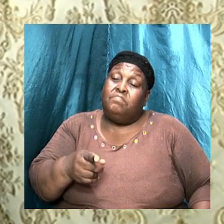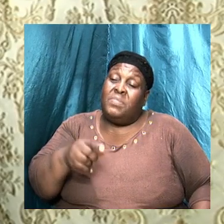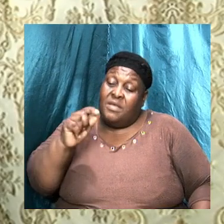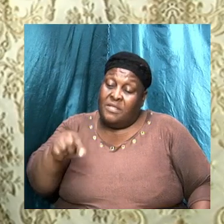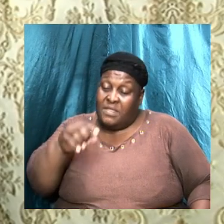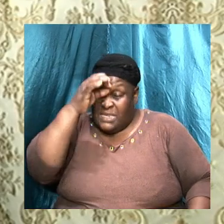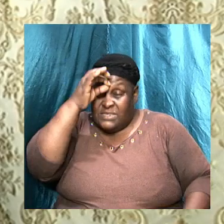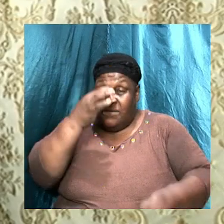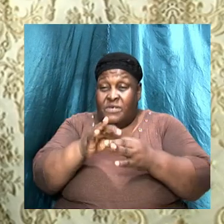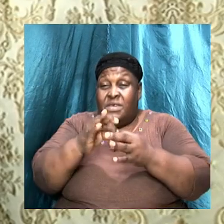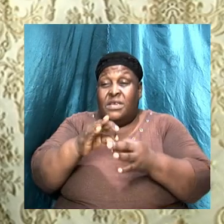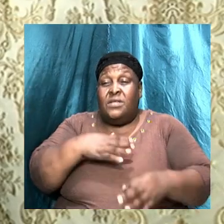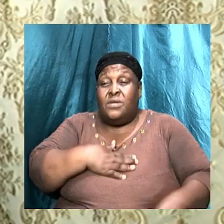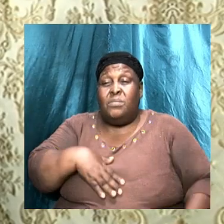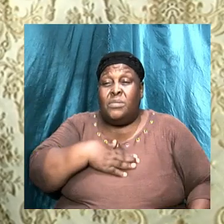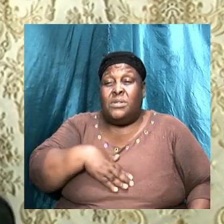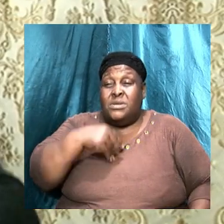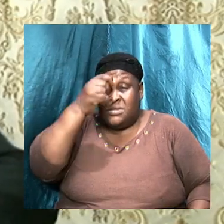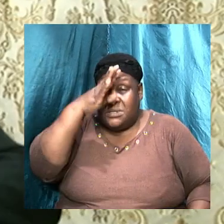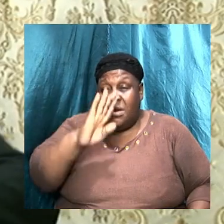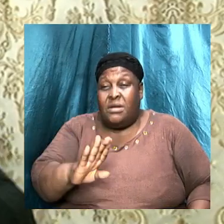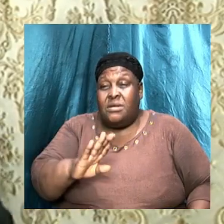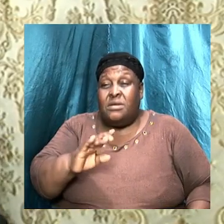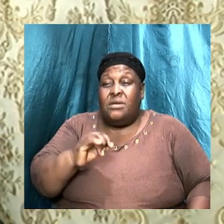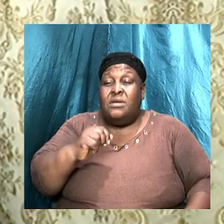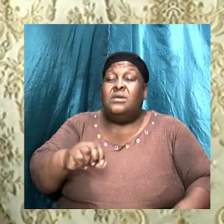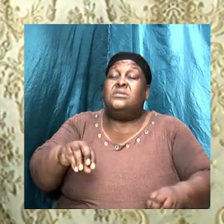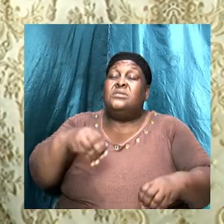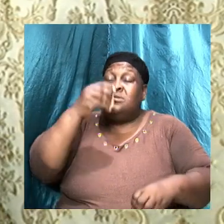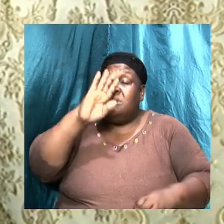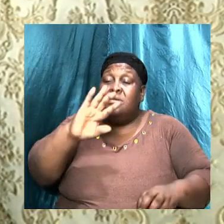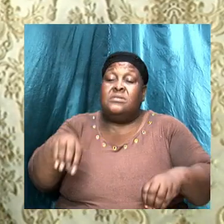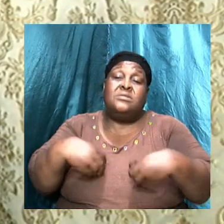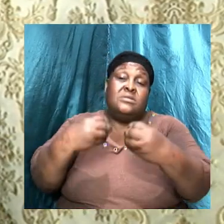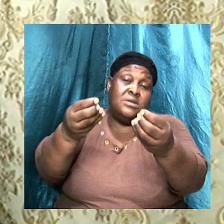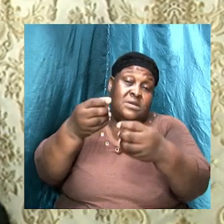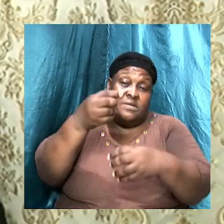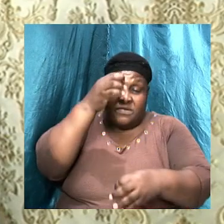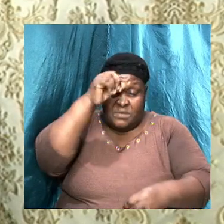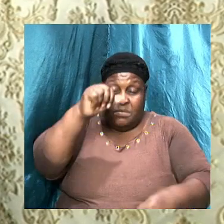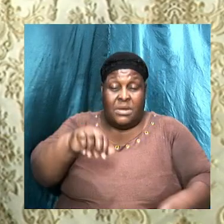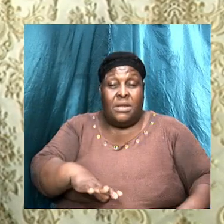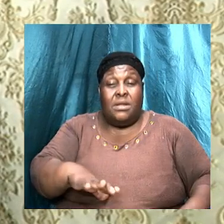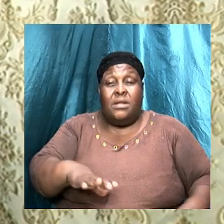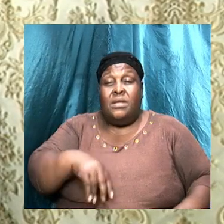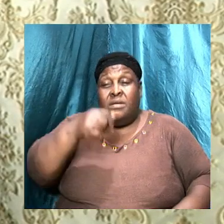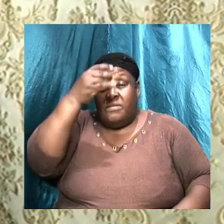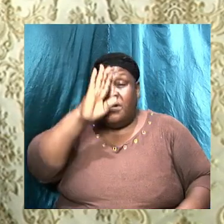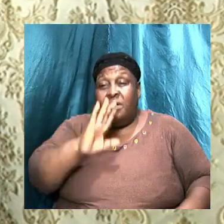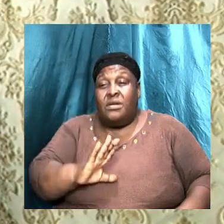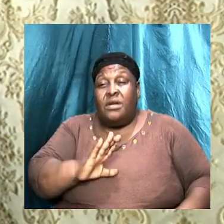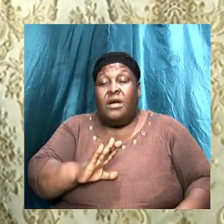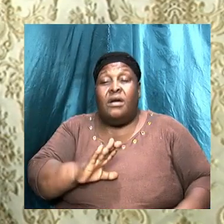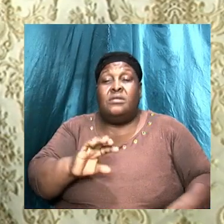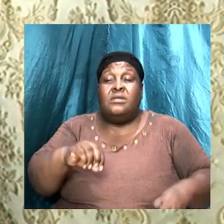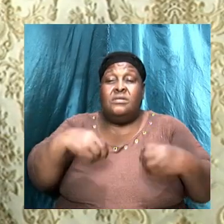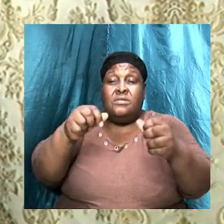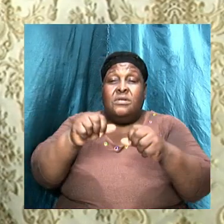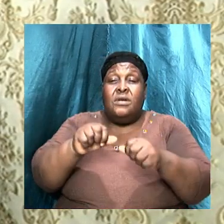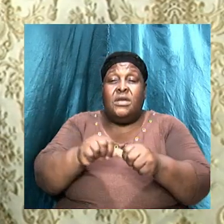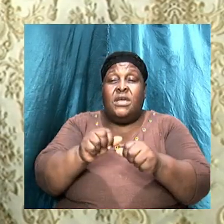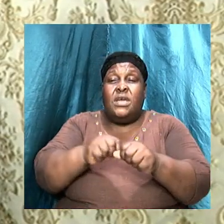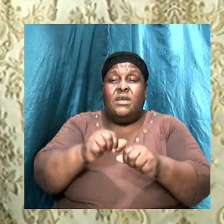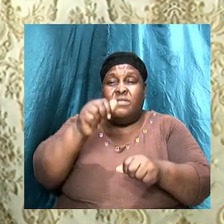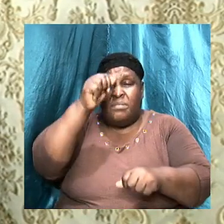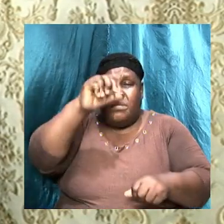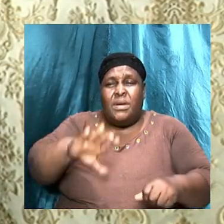faith to please God, it is God that gave it to men. For God has given to every man a measure of faith, and it